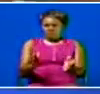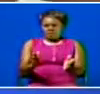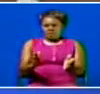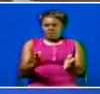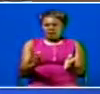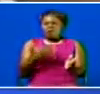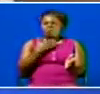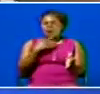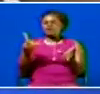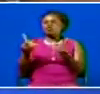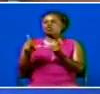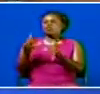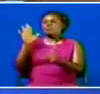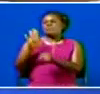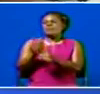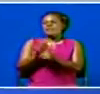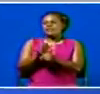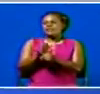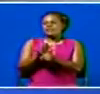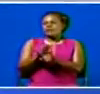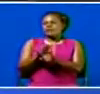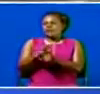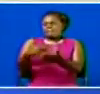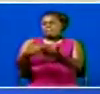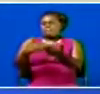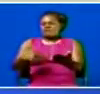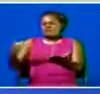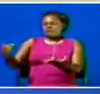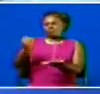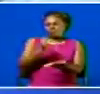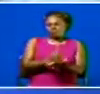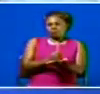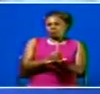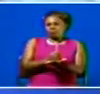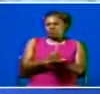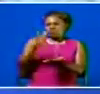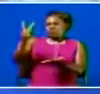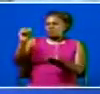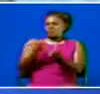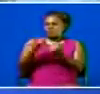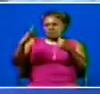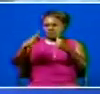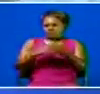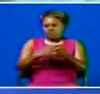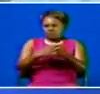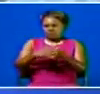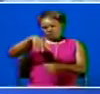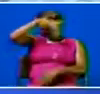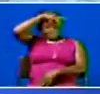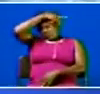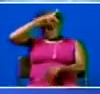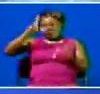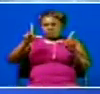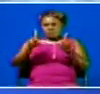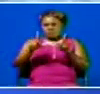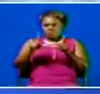in the documentation one has to present before hiring their staff. In 2018, a degree certificate